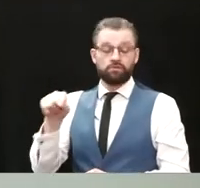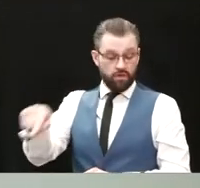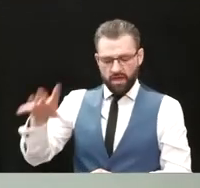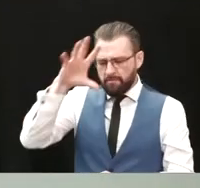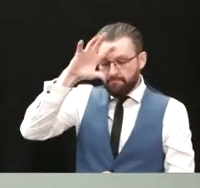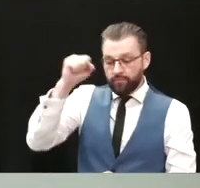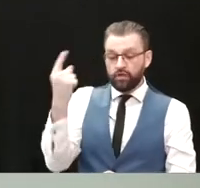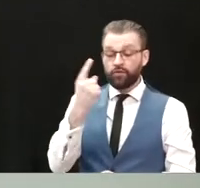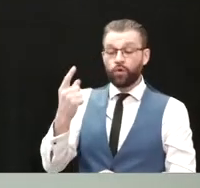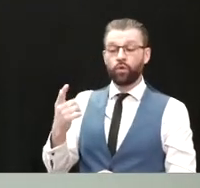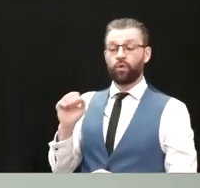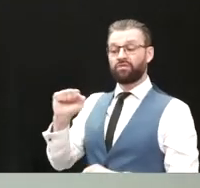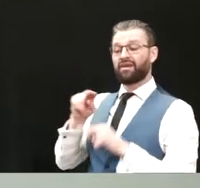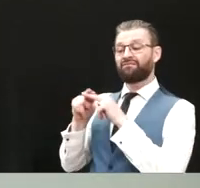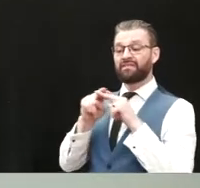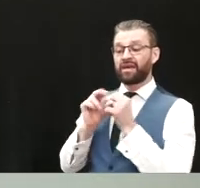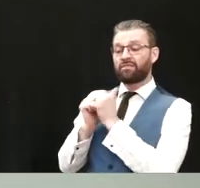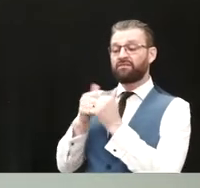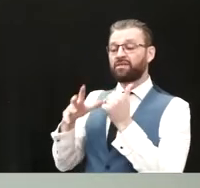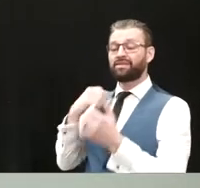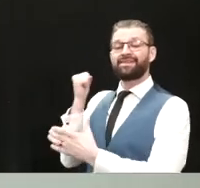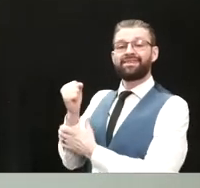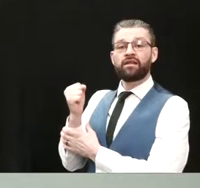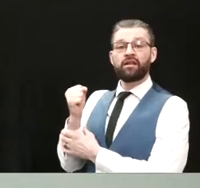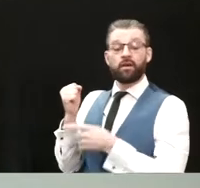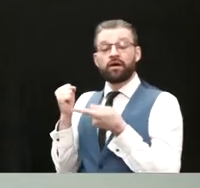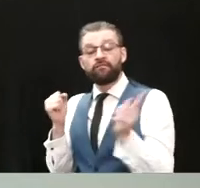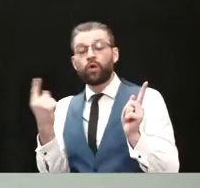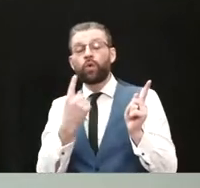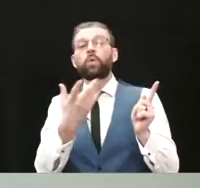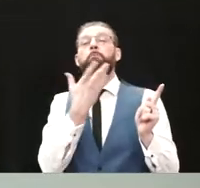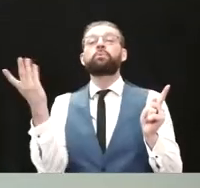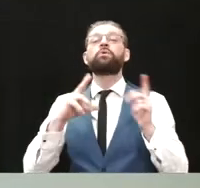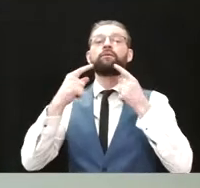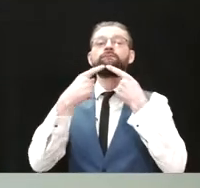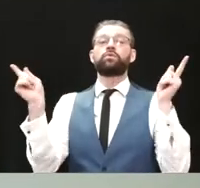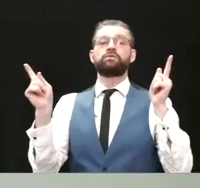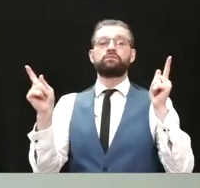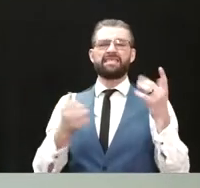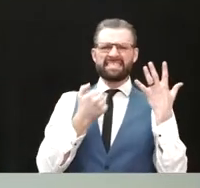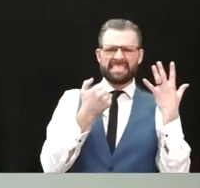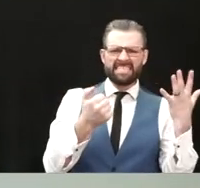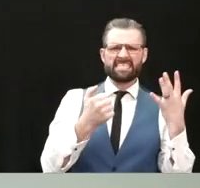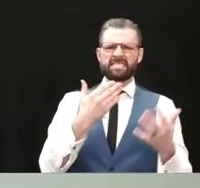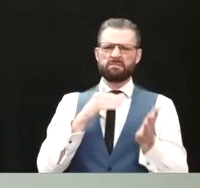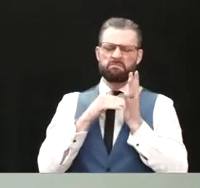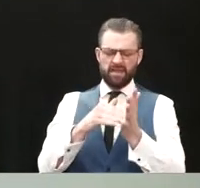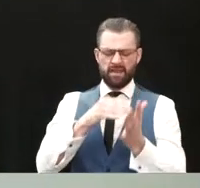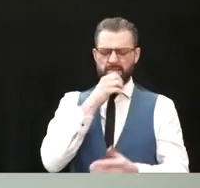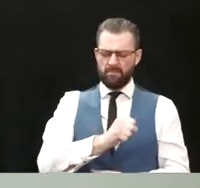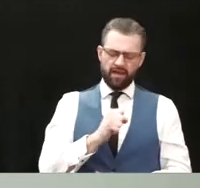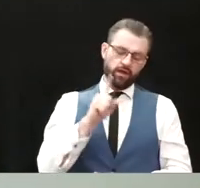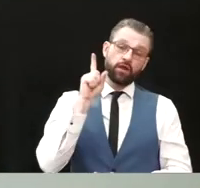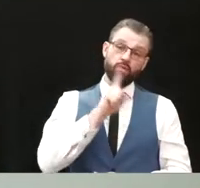killed, but for all those without a voice, 6 million men, women,